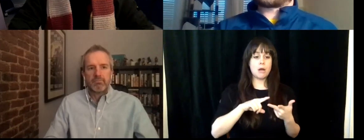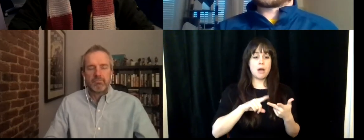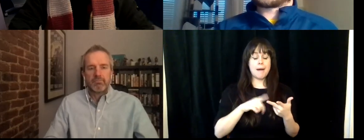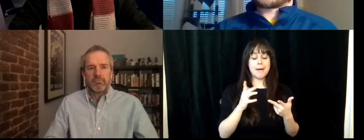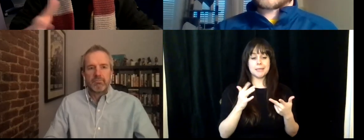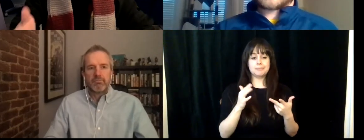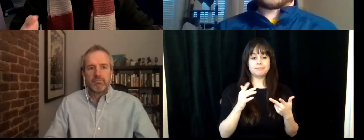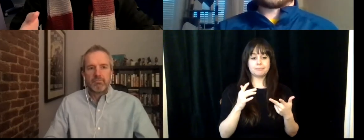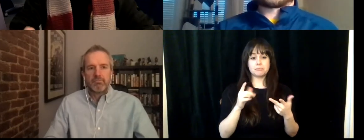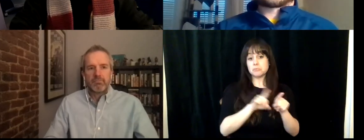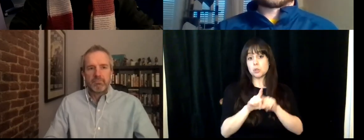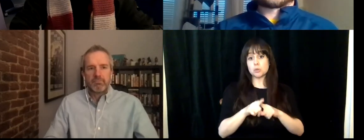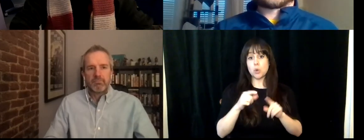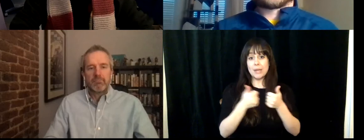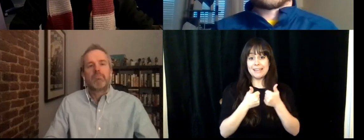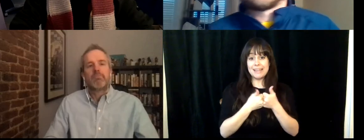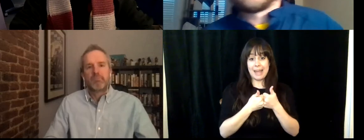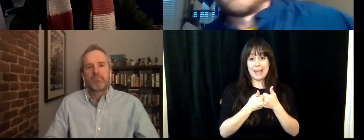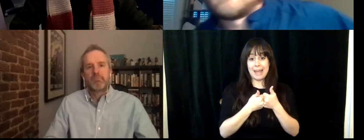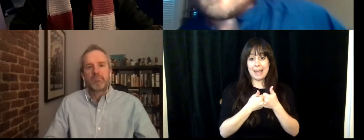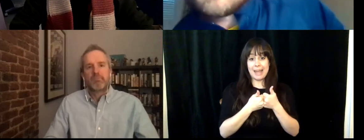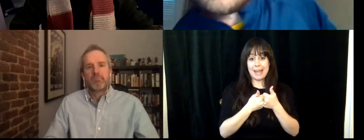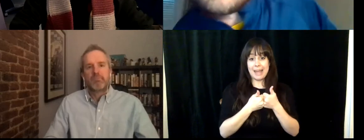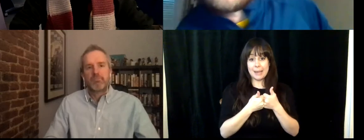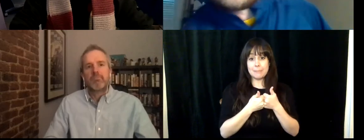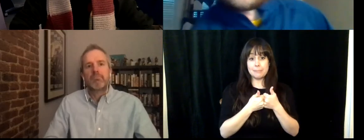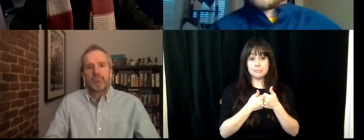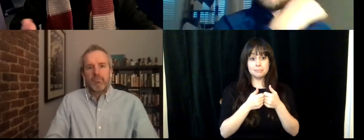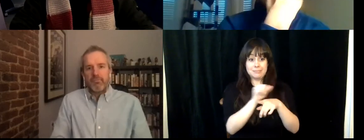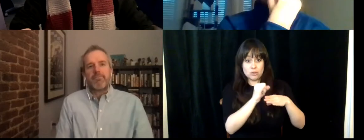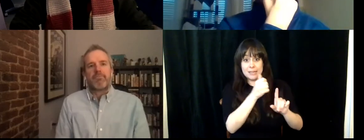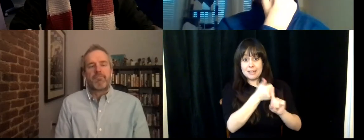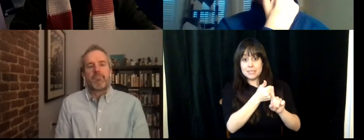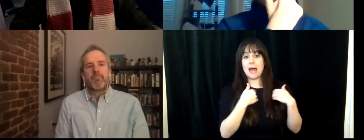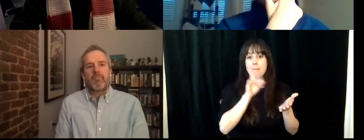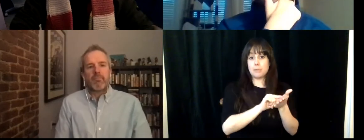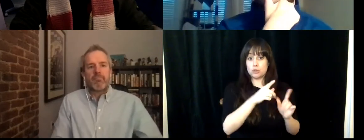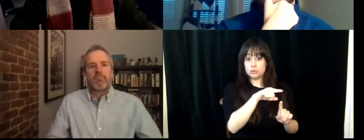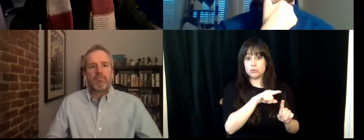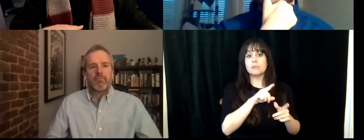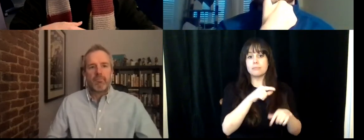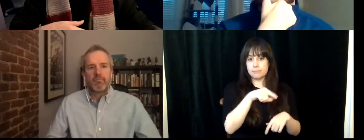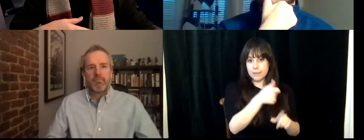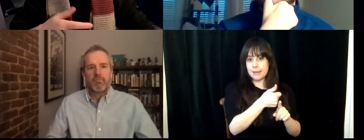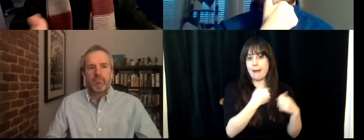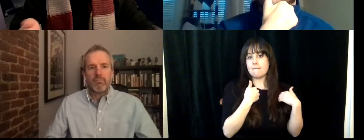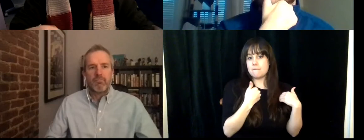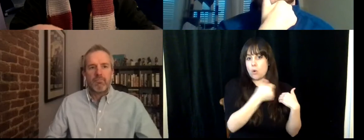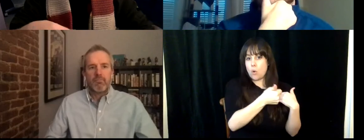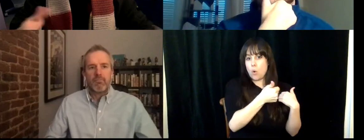game publishers' websites. So if you want to look for a job with Electronic Arts, there's like